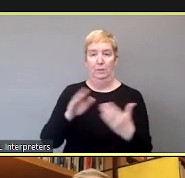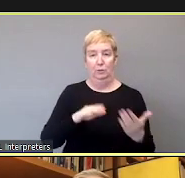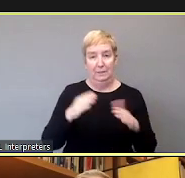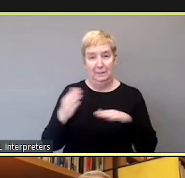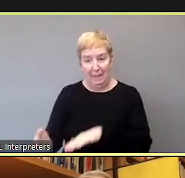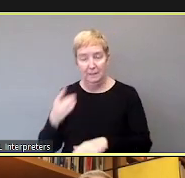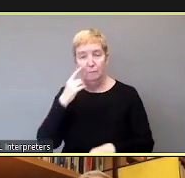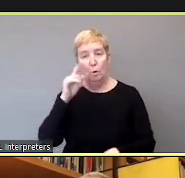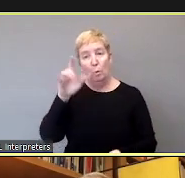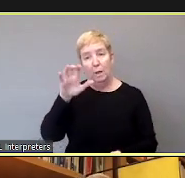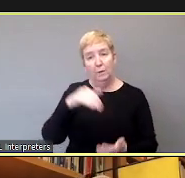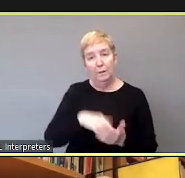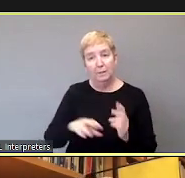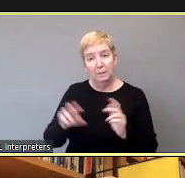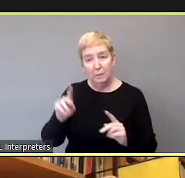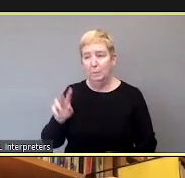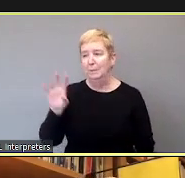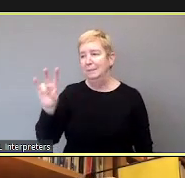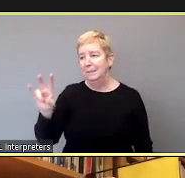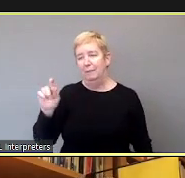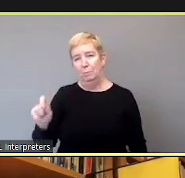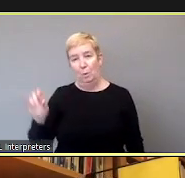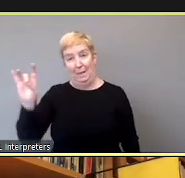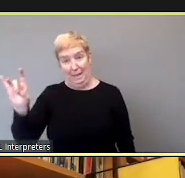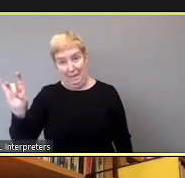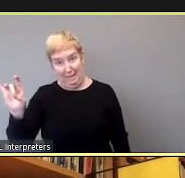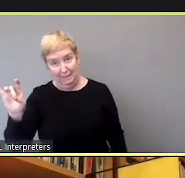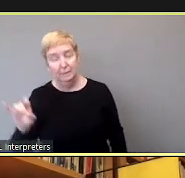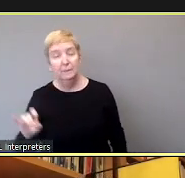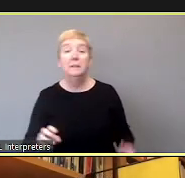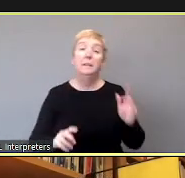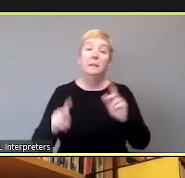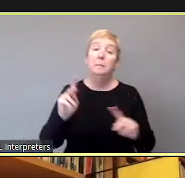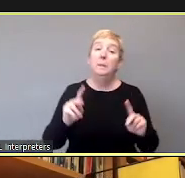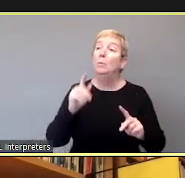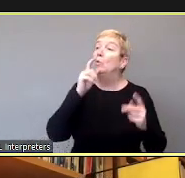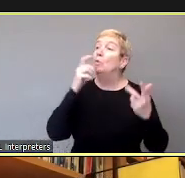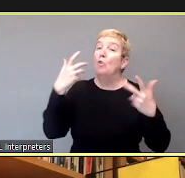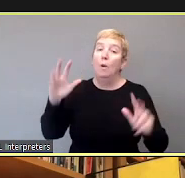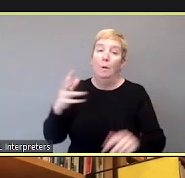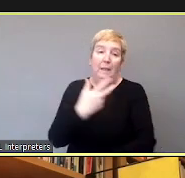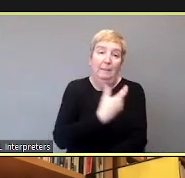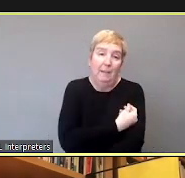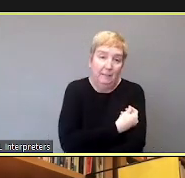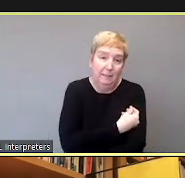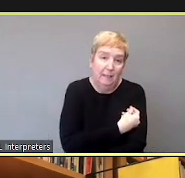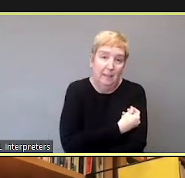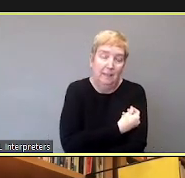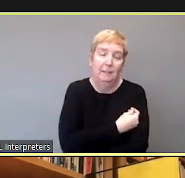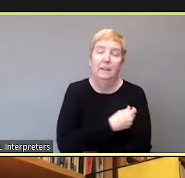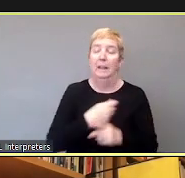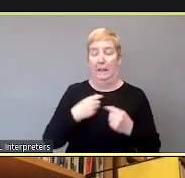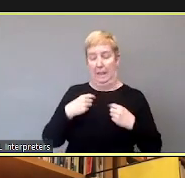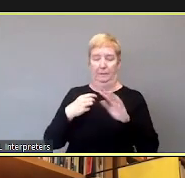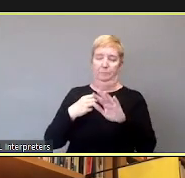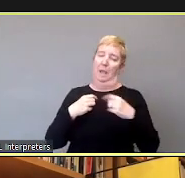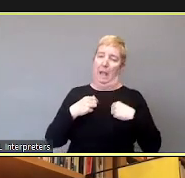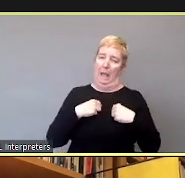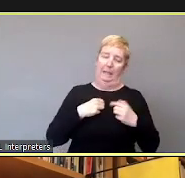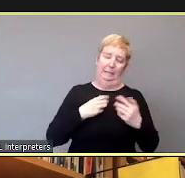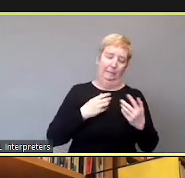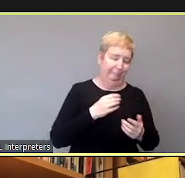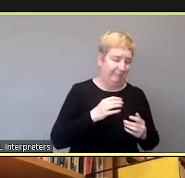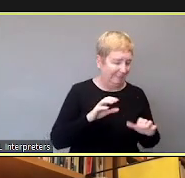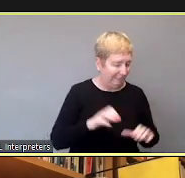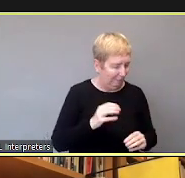7.8 in folks who were vaccinated. And I did the math on this, but I forgot to write it down